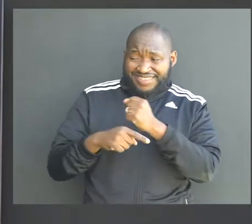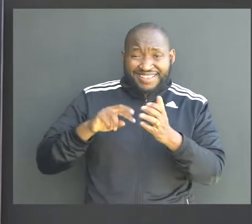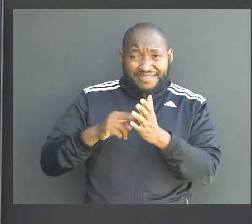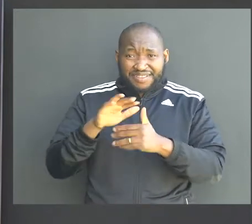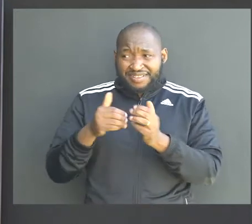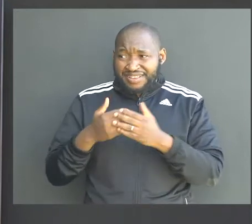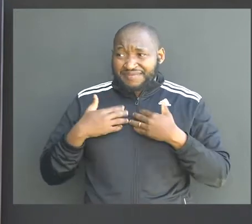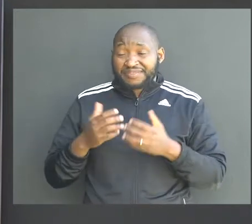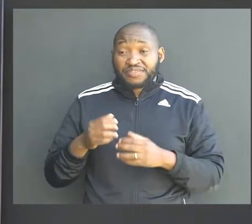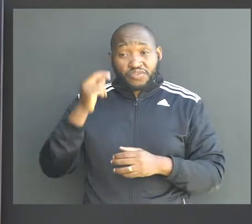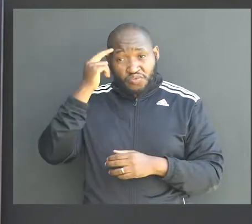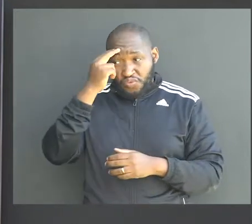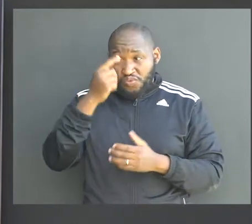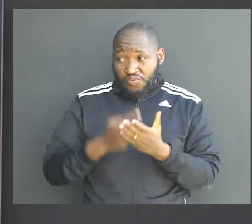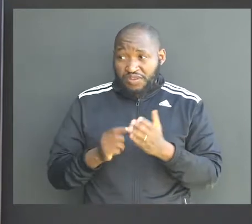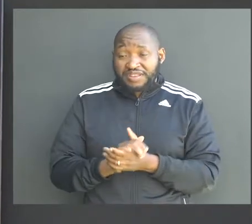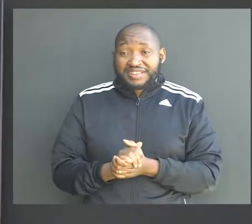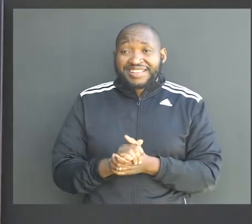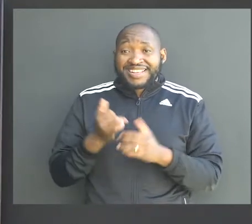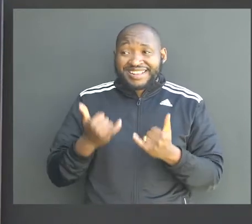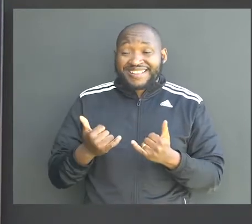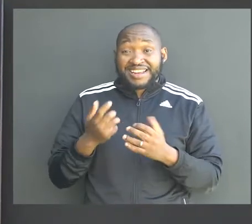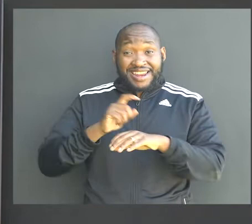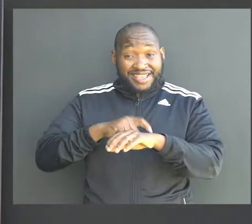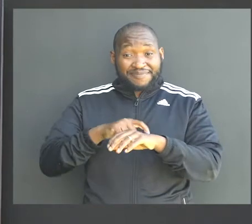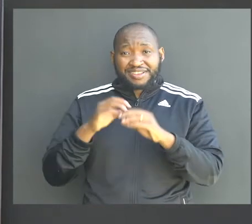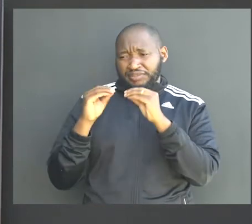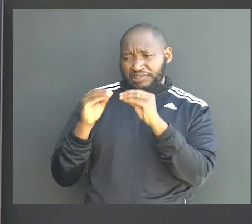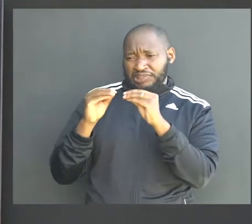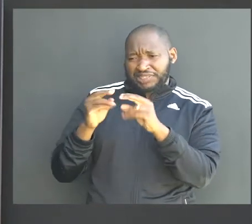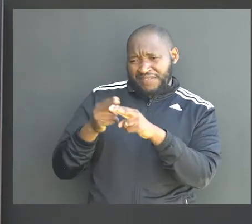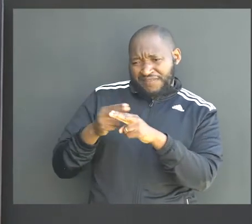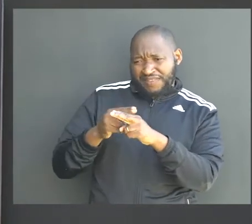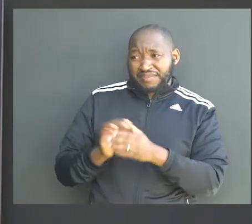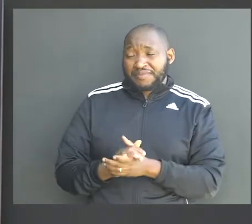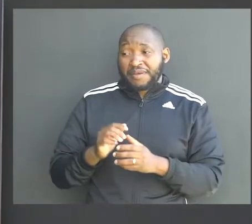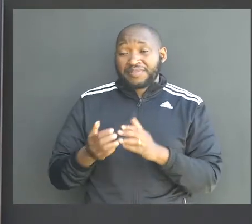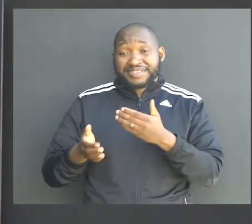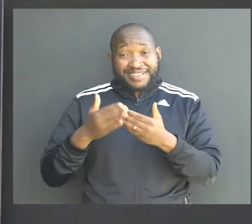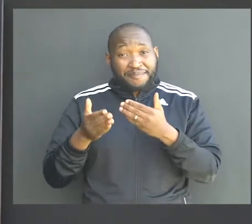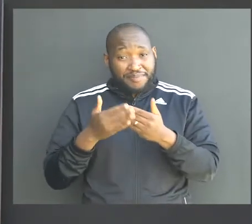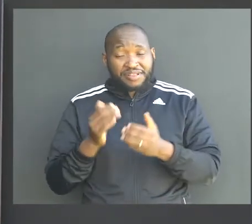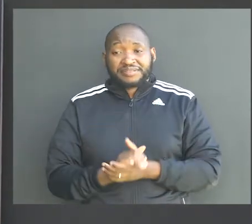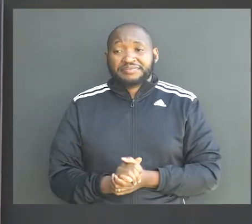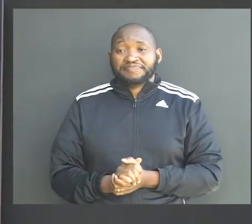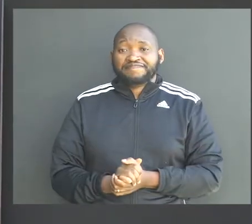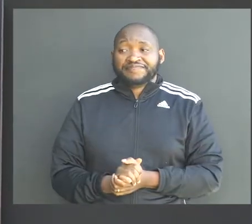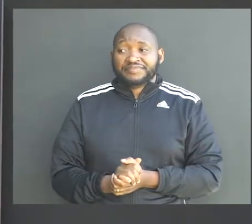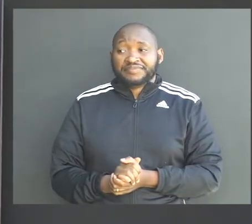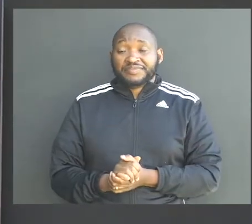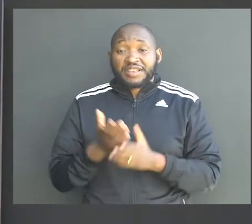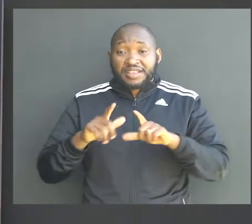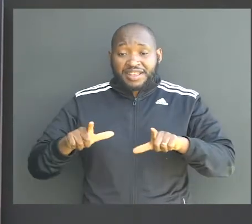bit more. Game kids, hallelujah. You know what? I think if it's allowed, let me take the time to teach you a bit of science. Yes, please. But the simple ones, right?